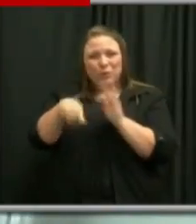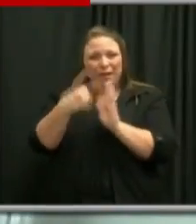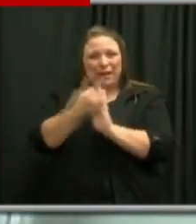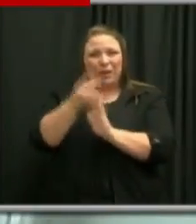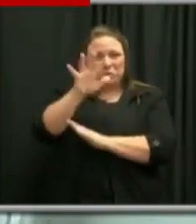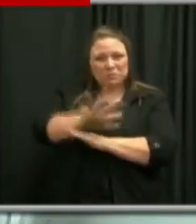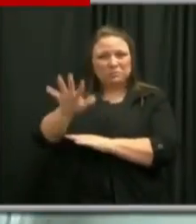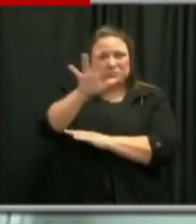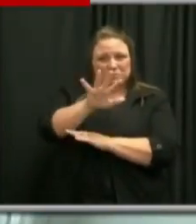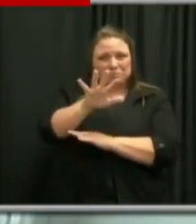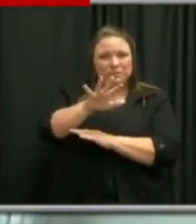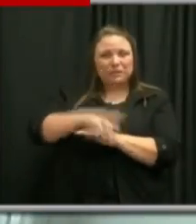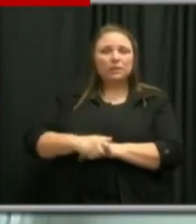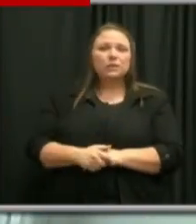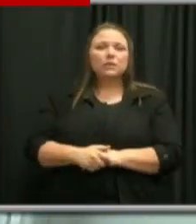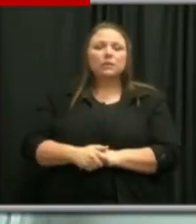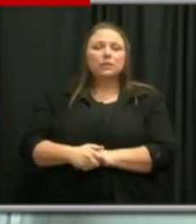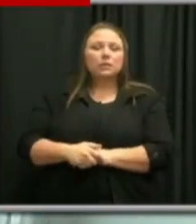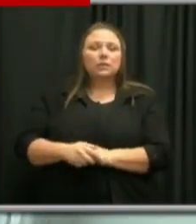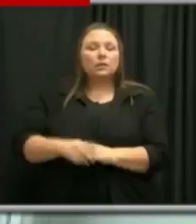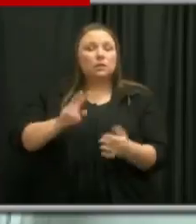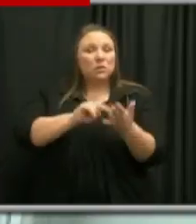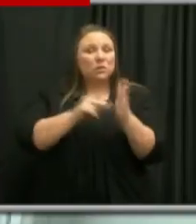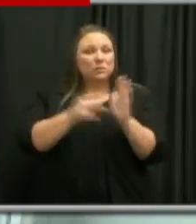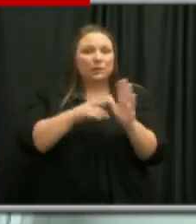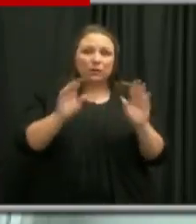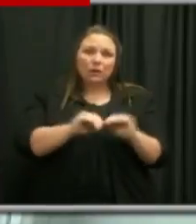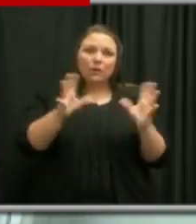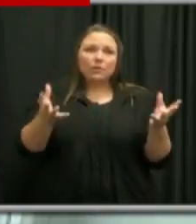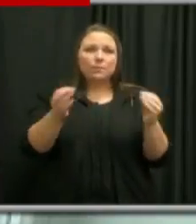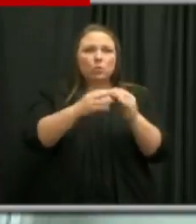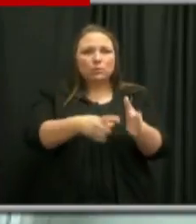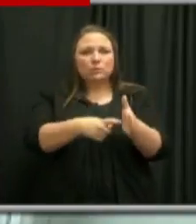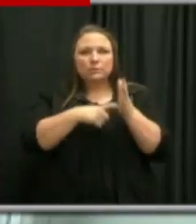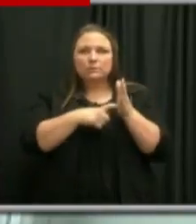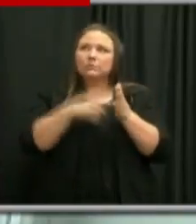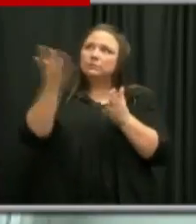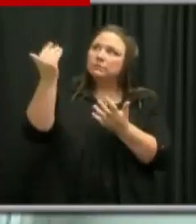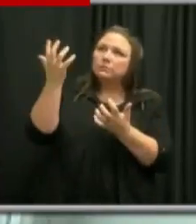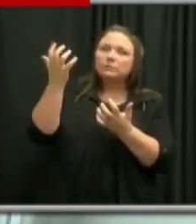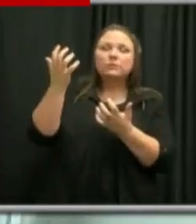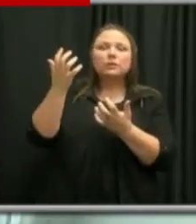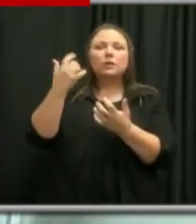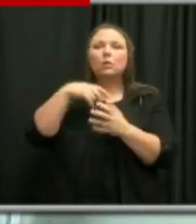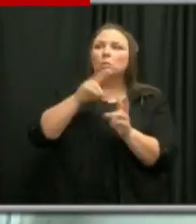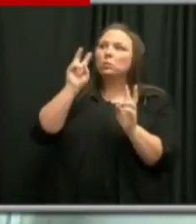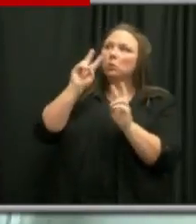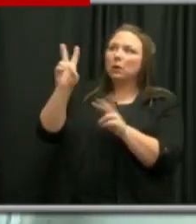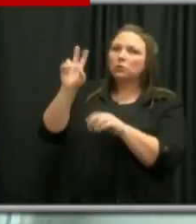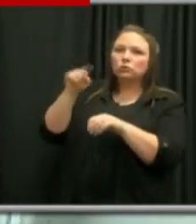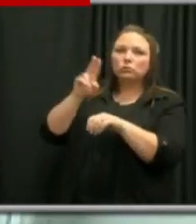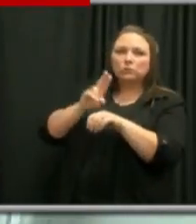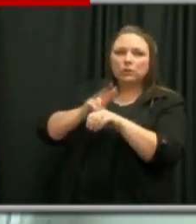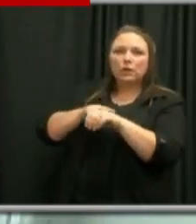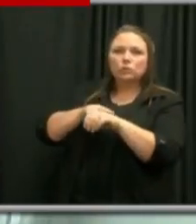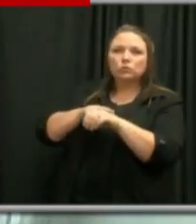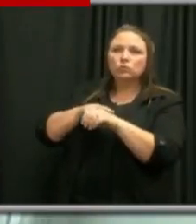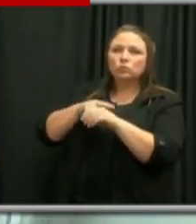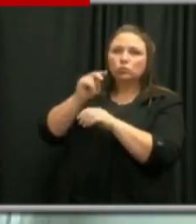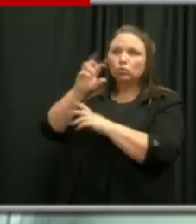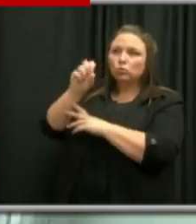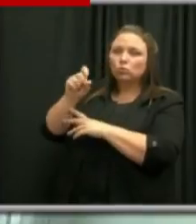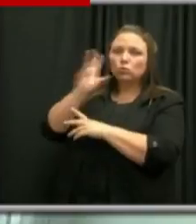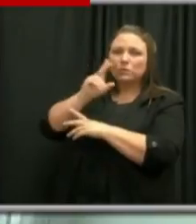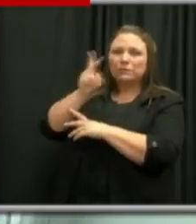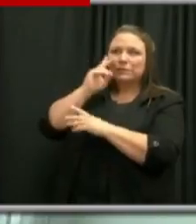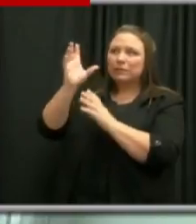hearing. So there's obviously going to be some more demand there, and you're watching the national news like we are. There's going to be conversations